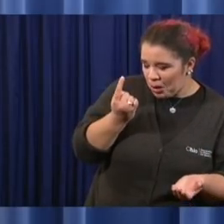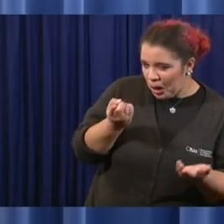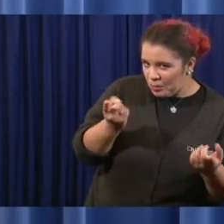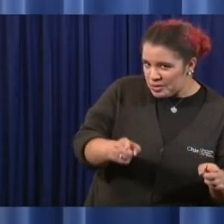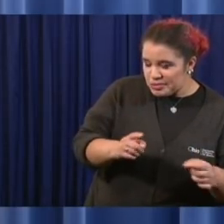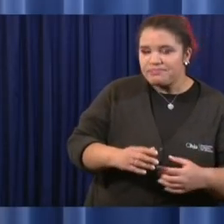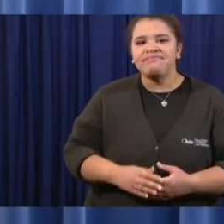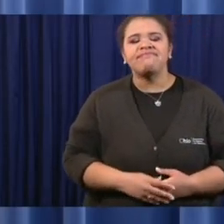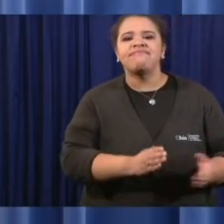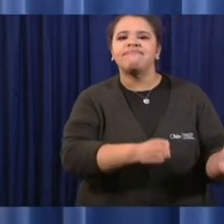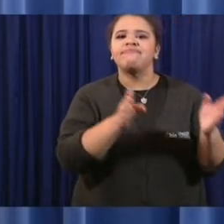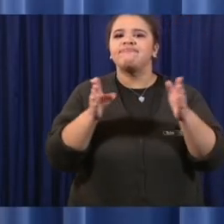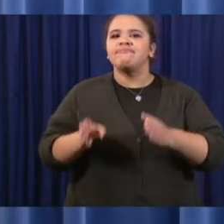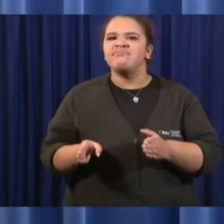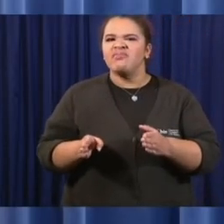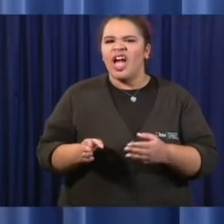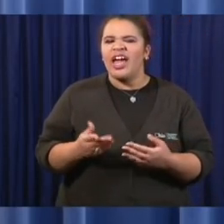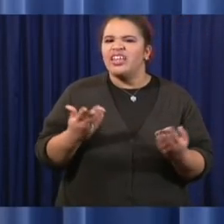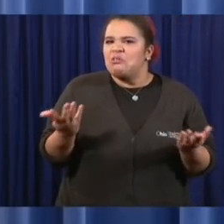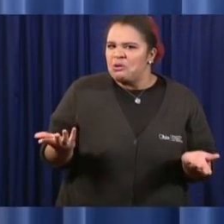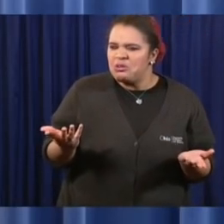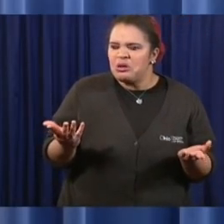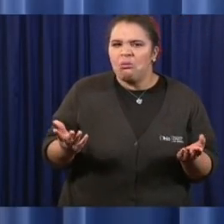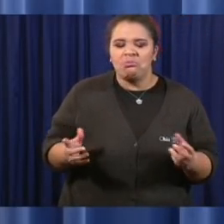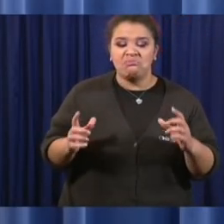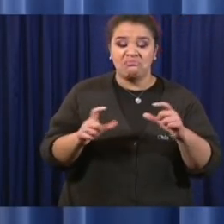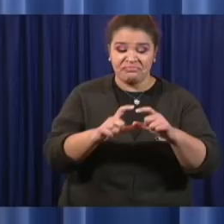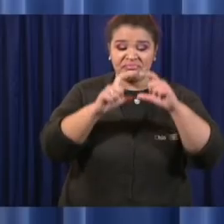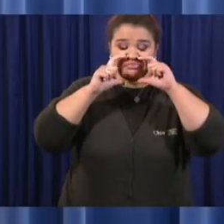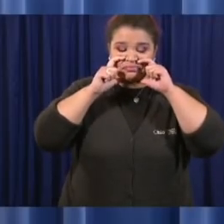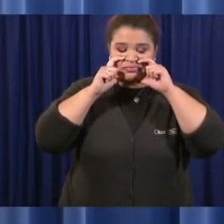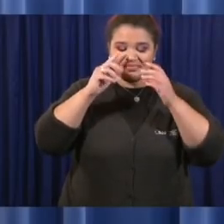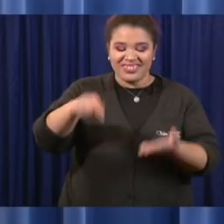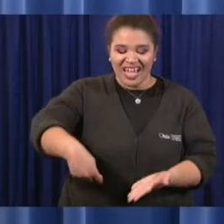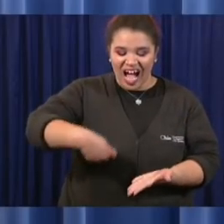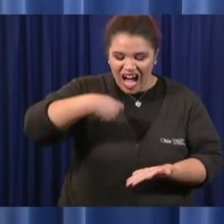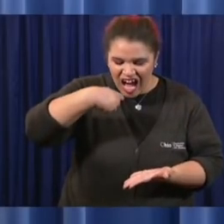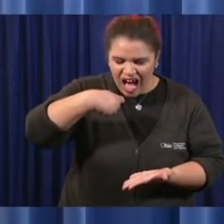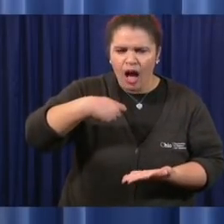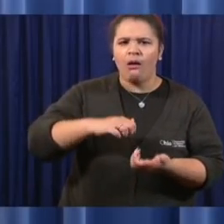asking, how can you wear a mask and eat a meal?